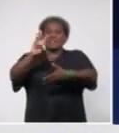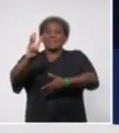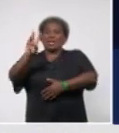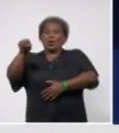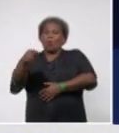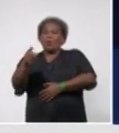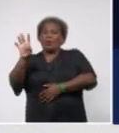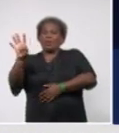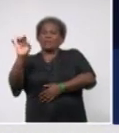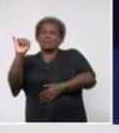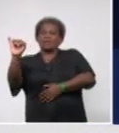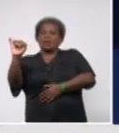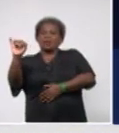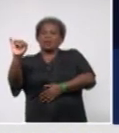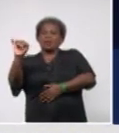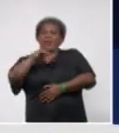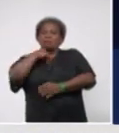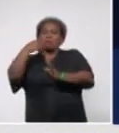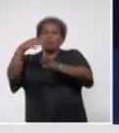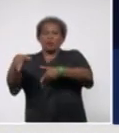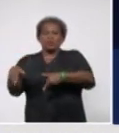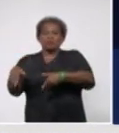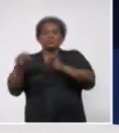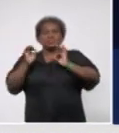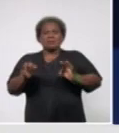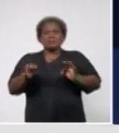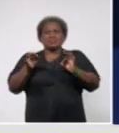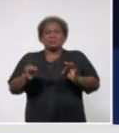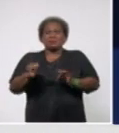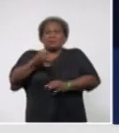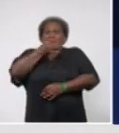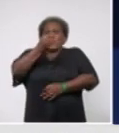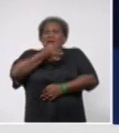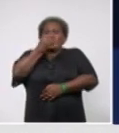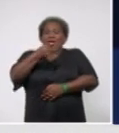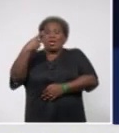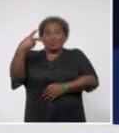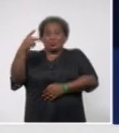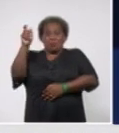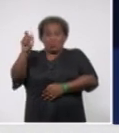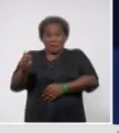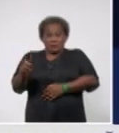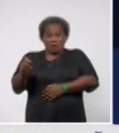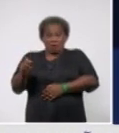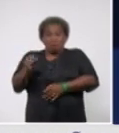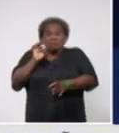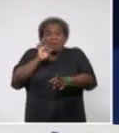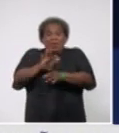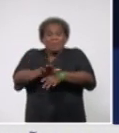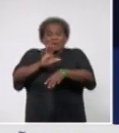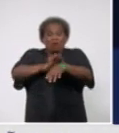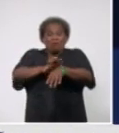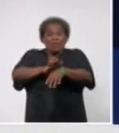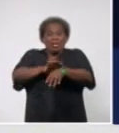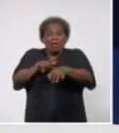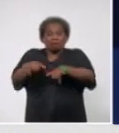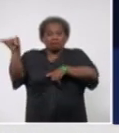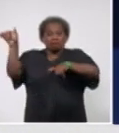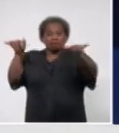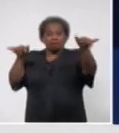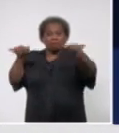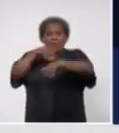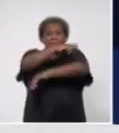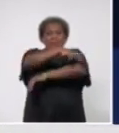As I always mention, 2 people were evacuated at the start of the pandemic. Yesterday,